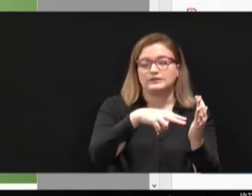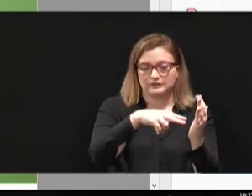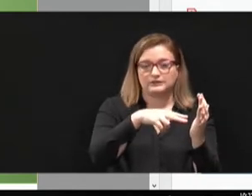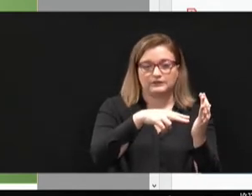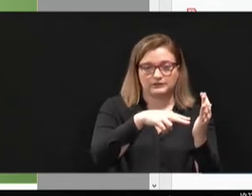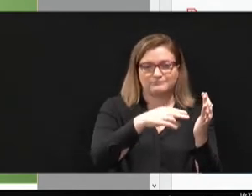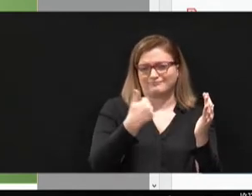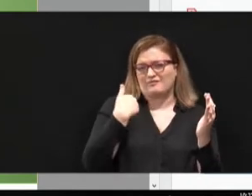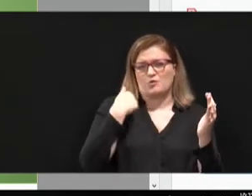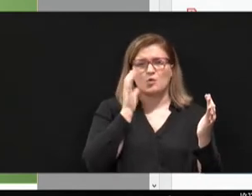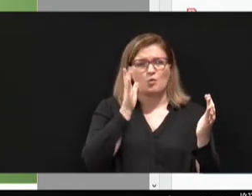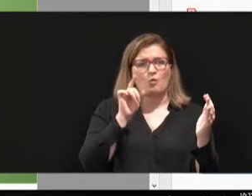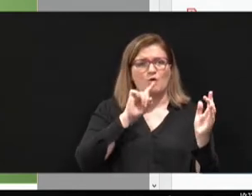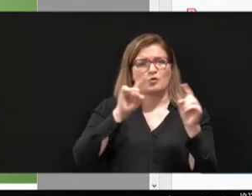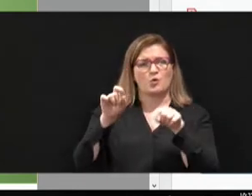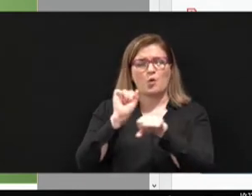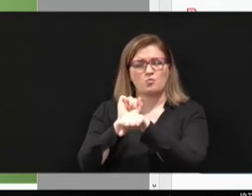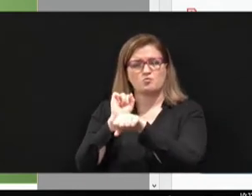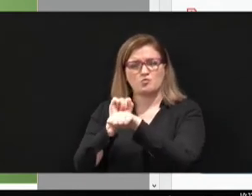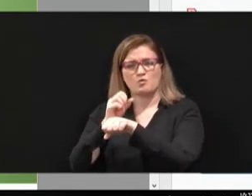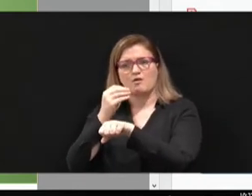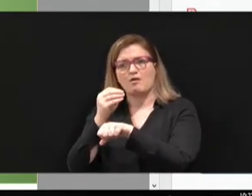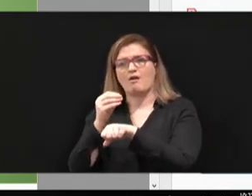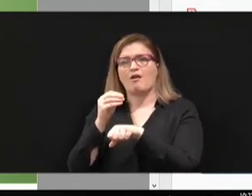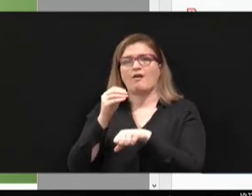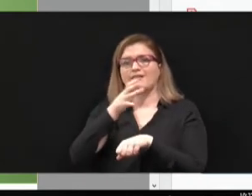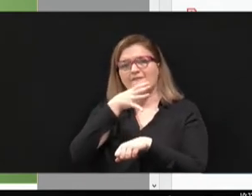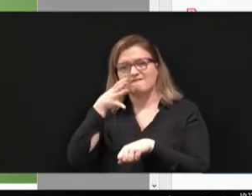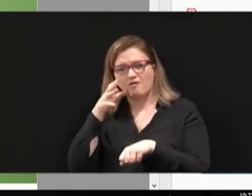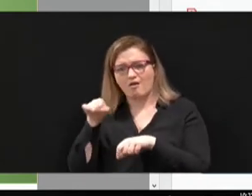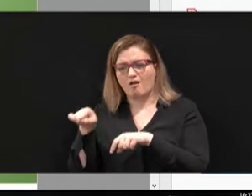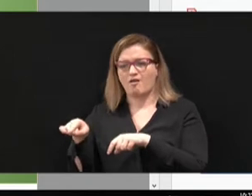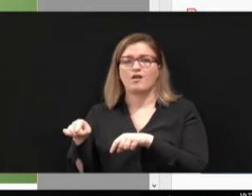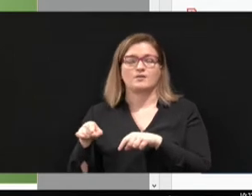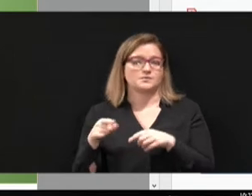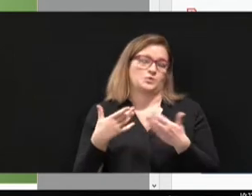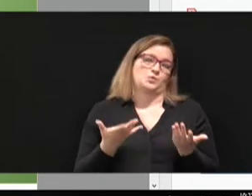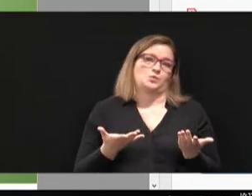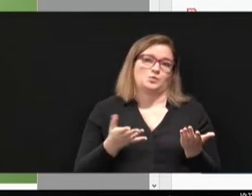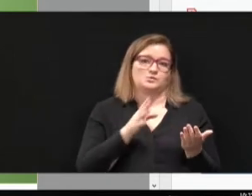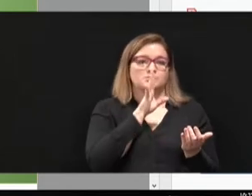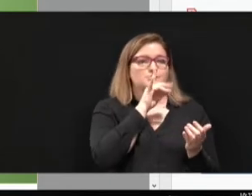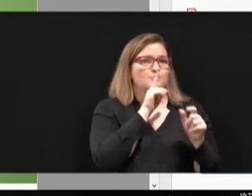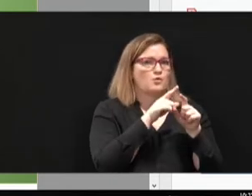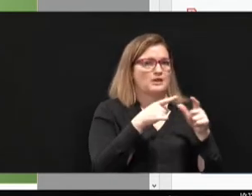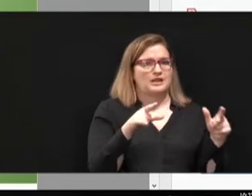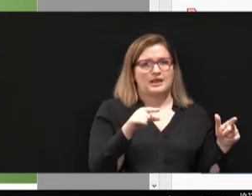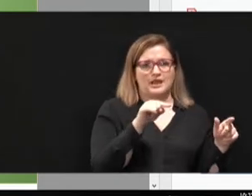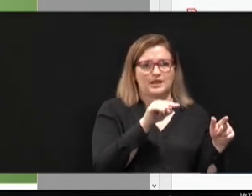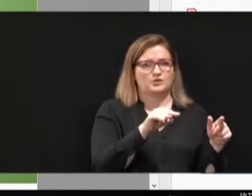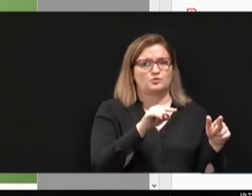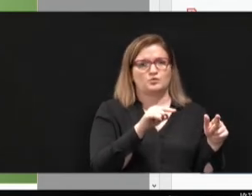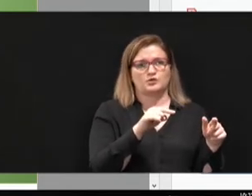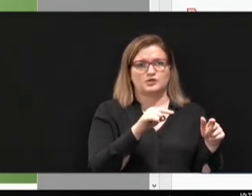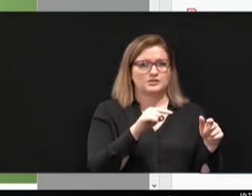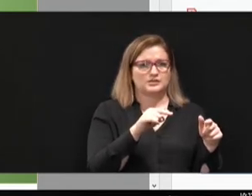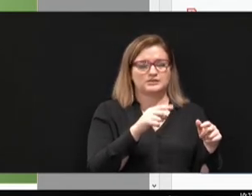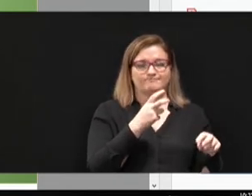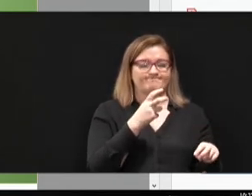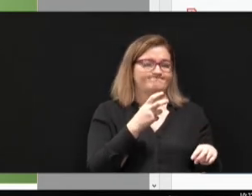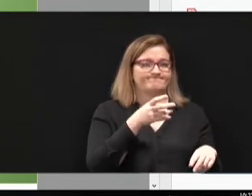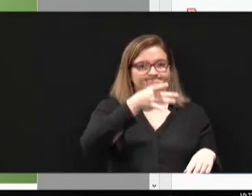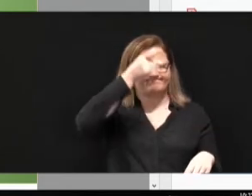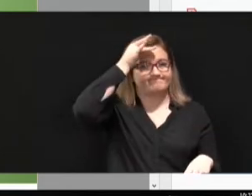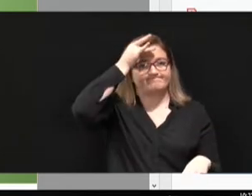5,000 years versus 50,000 years for spoken language. So spoken language is hardwired into our